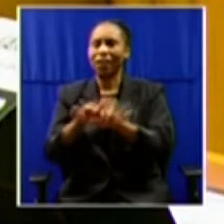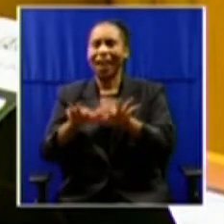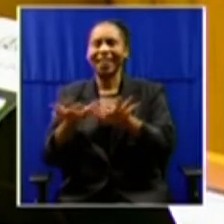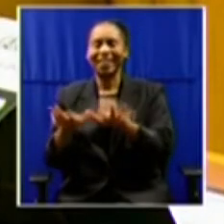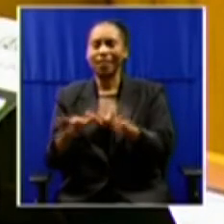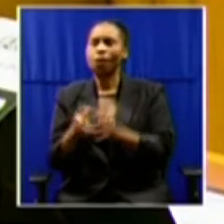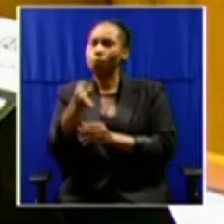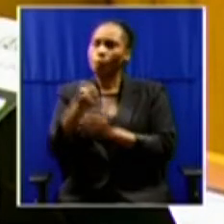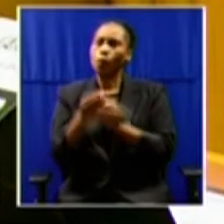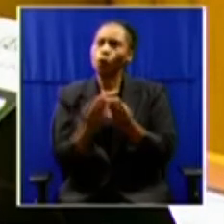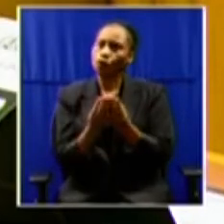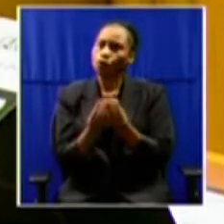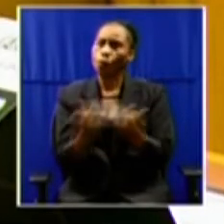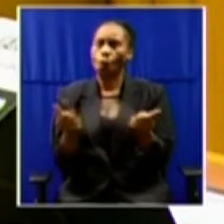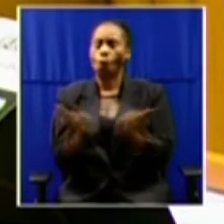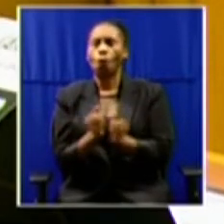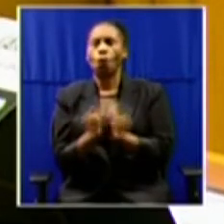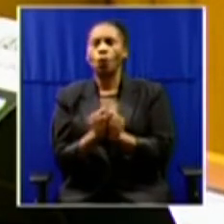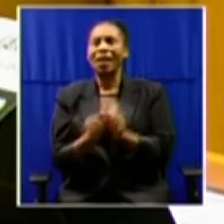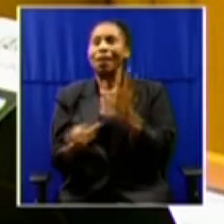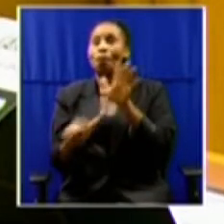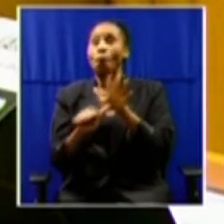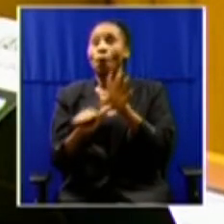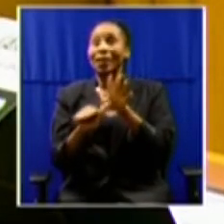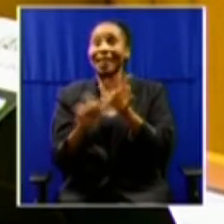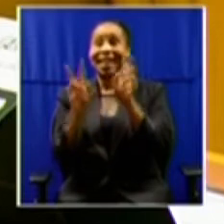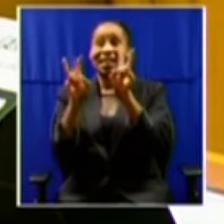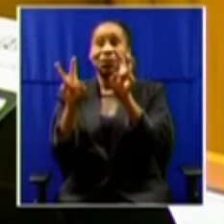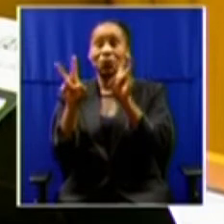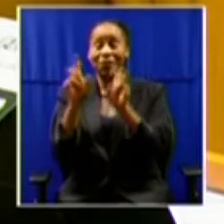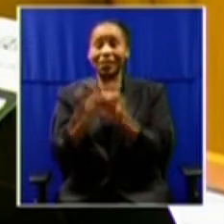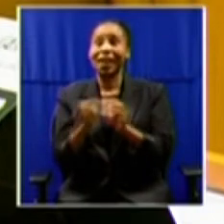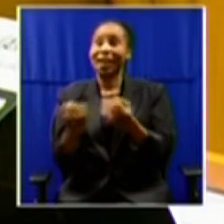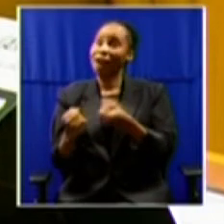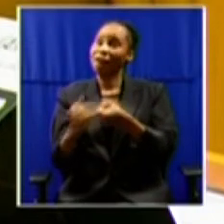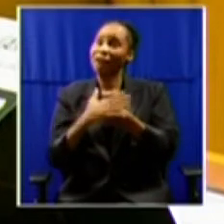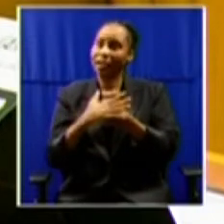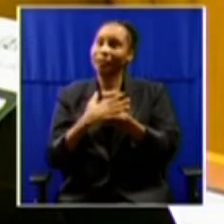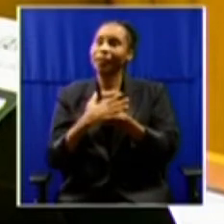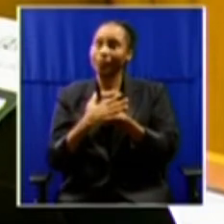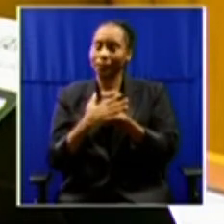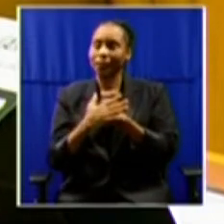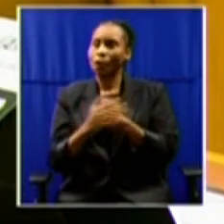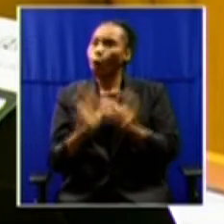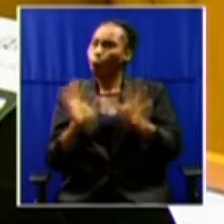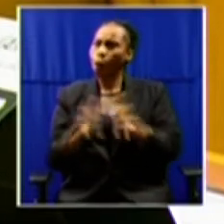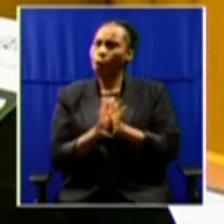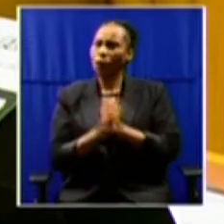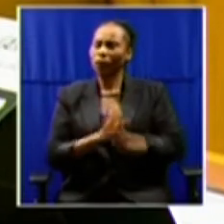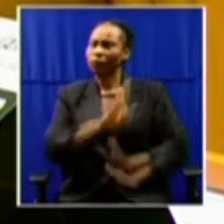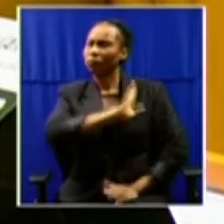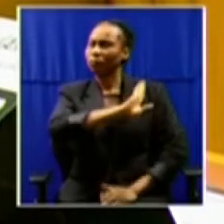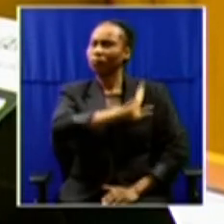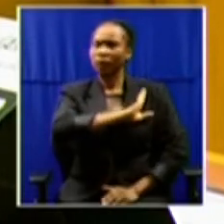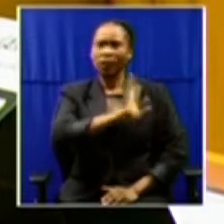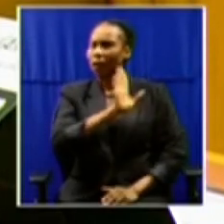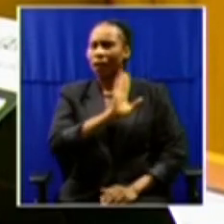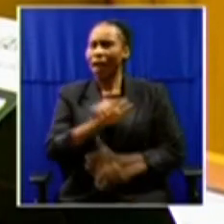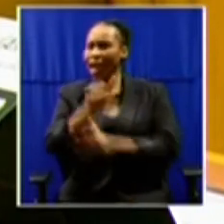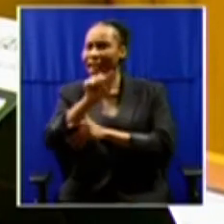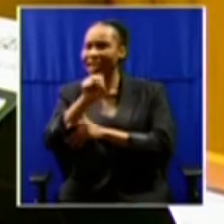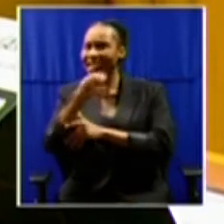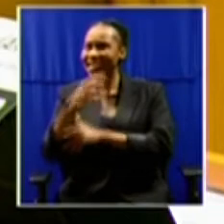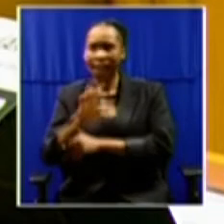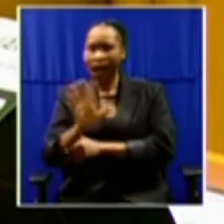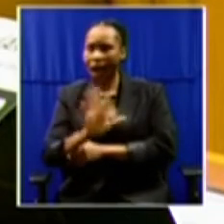the real critical issues which are affecting not the Defense Force, not the ANC, but